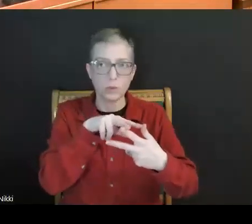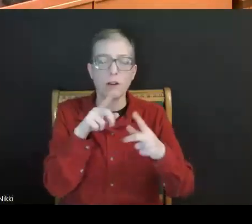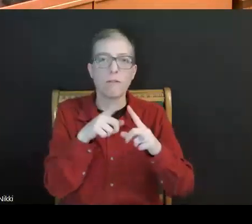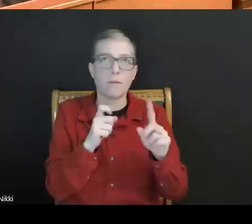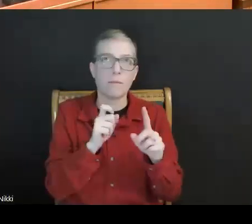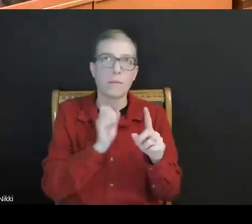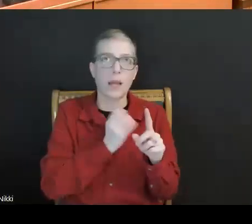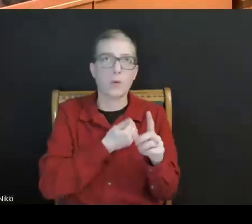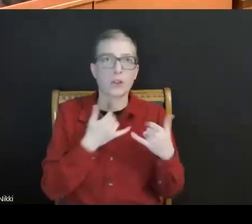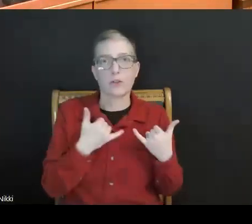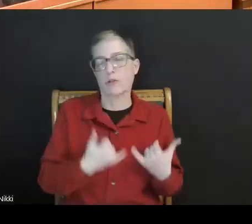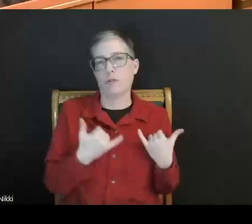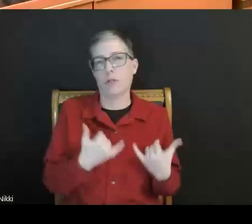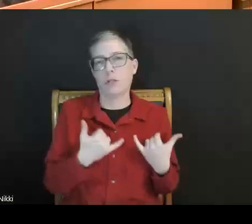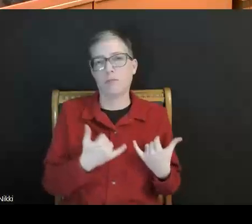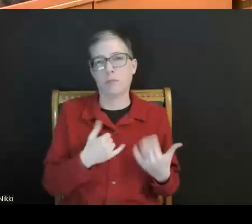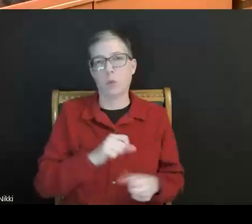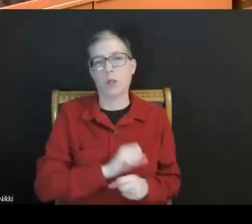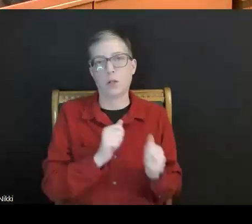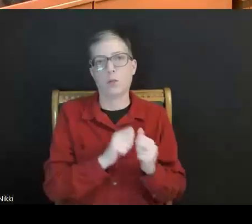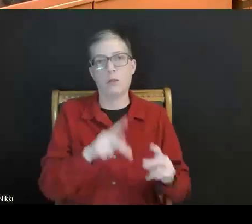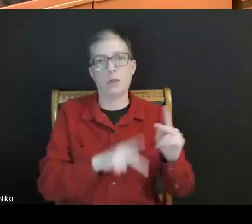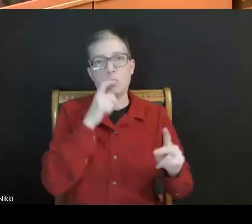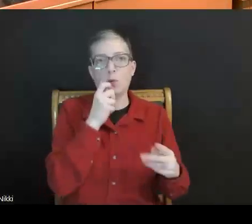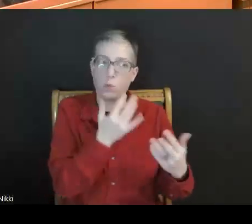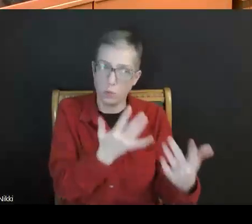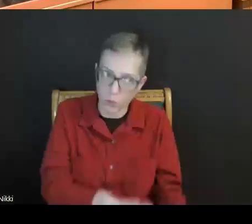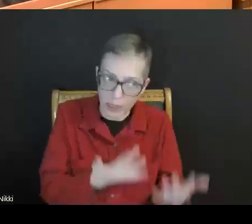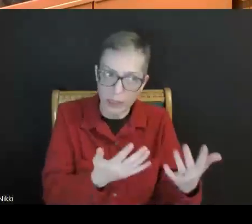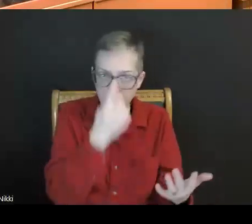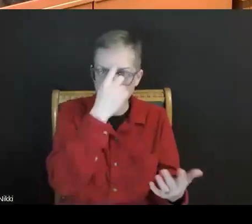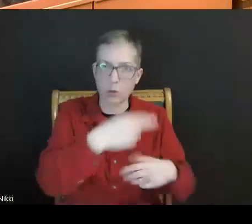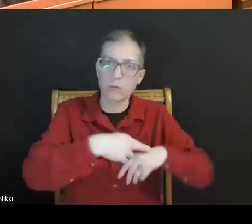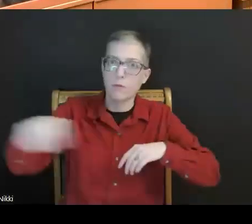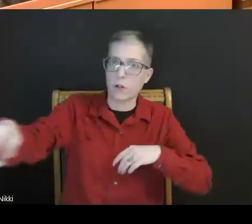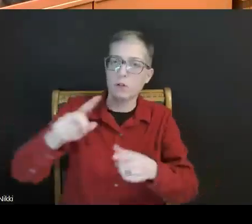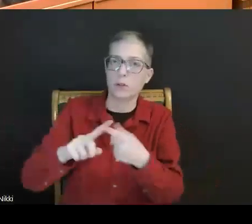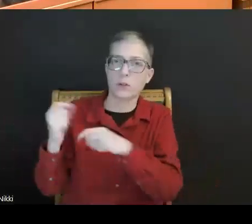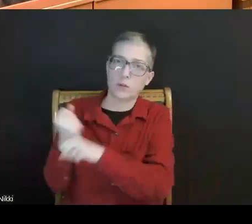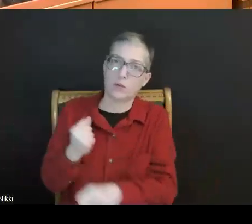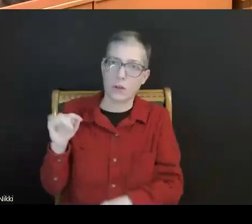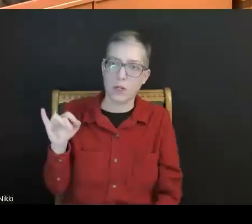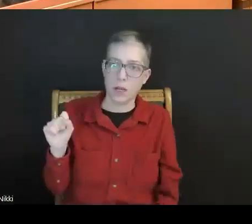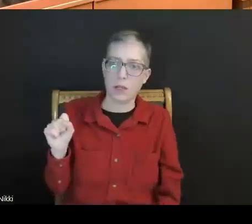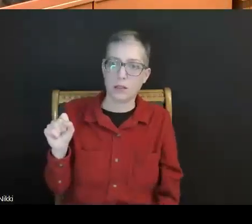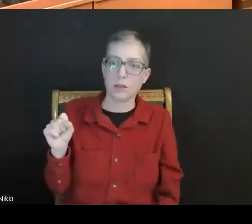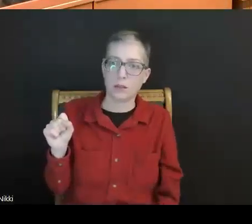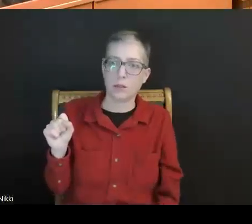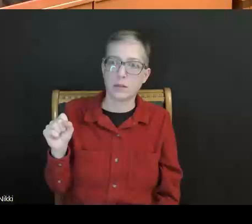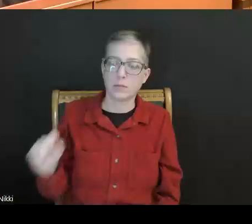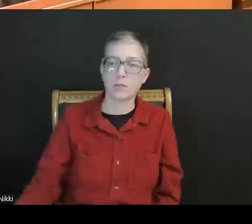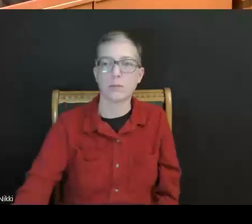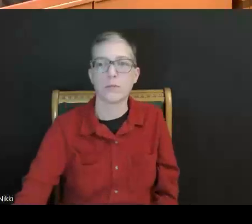with individuals who are waiting on referrals to Strong Ties just because of difficulties